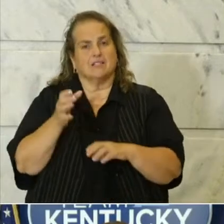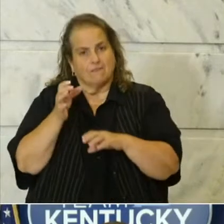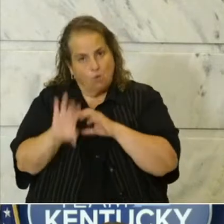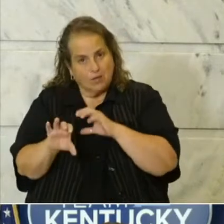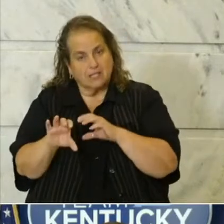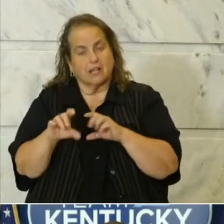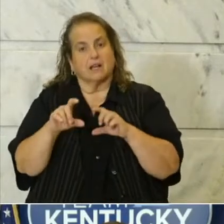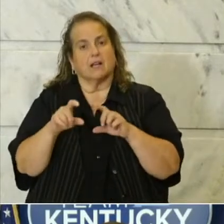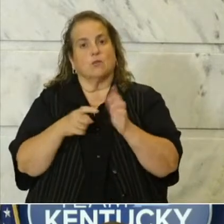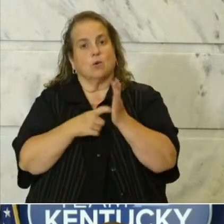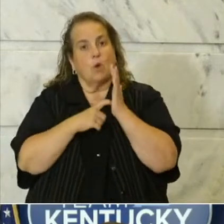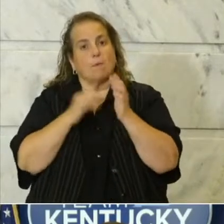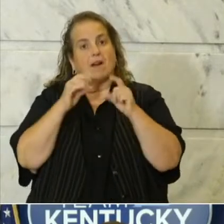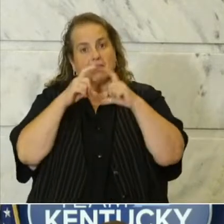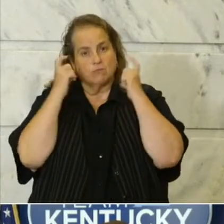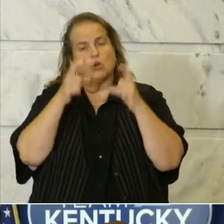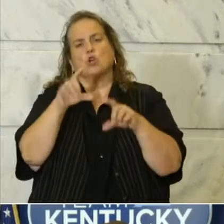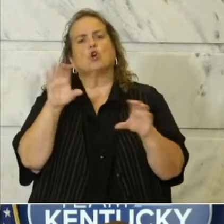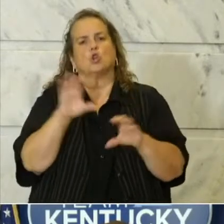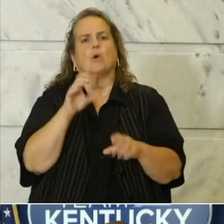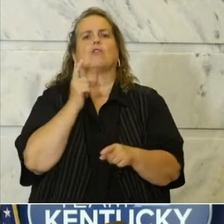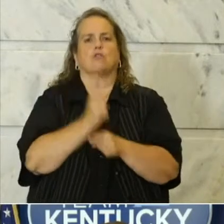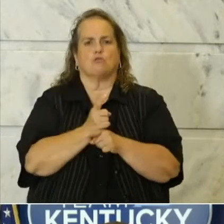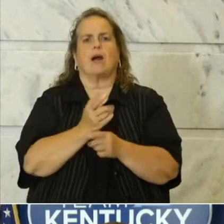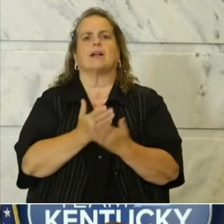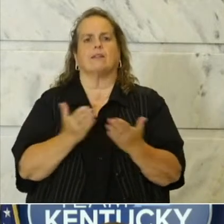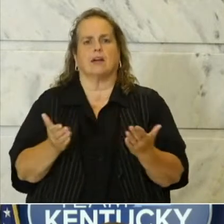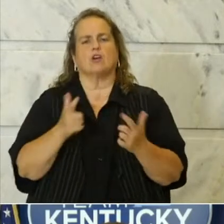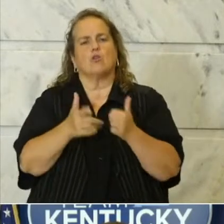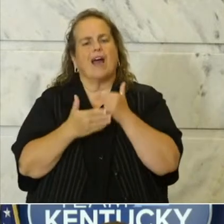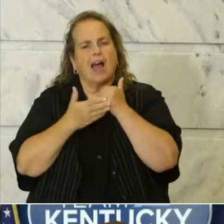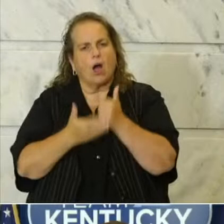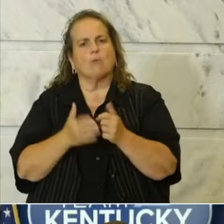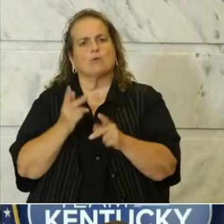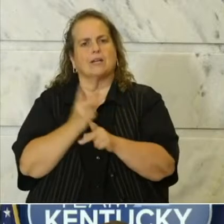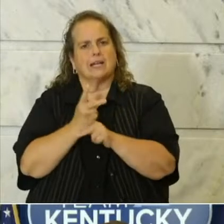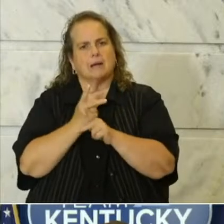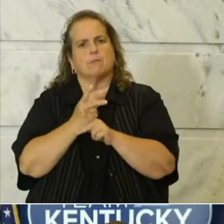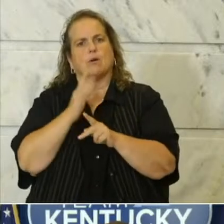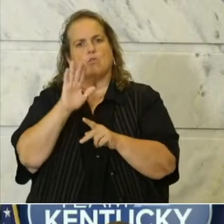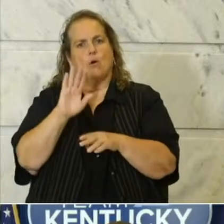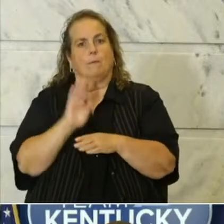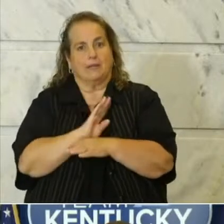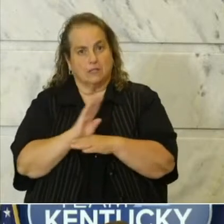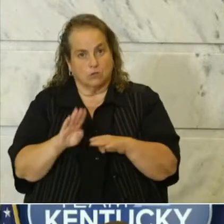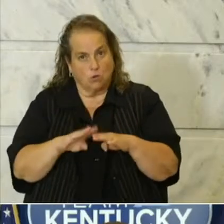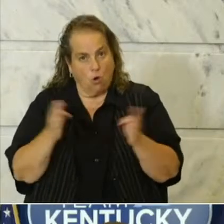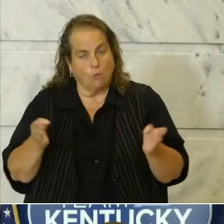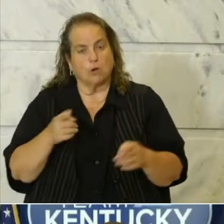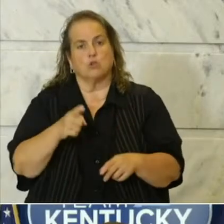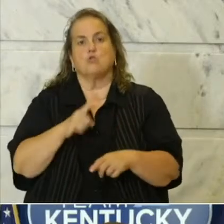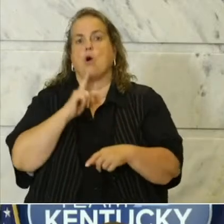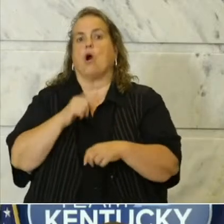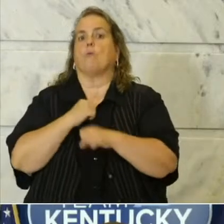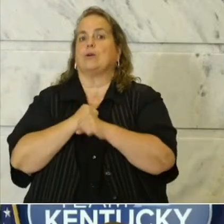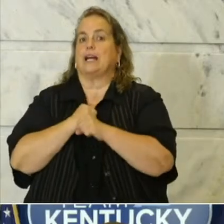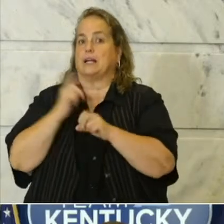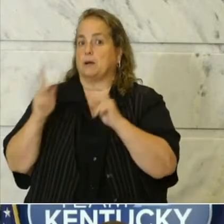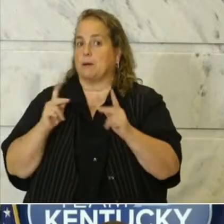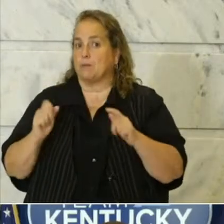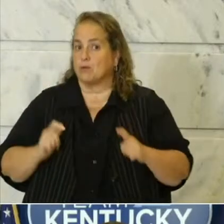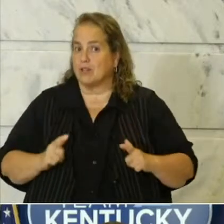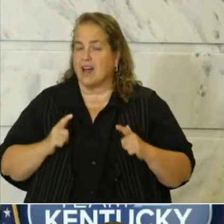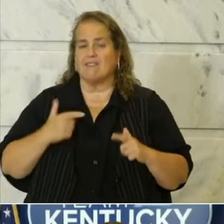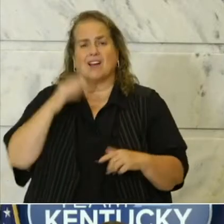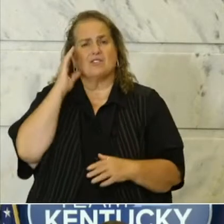facial covering, you're doing the right thing. You're helping to keep your businesses open. You're protecting people's lives. I know